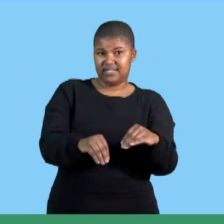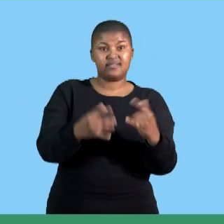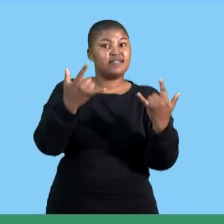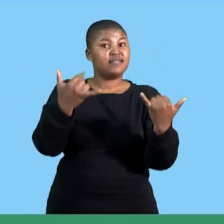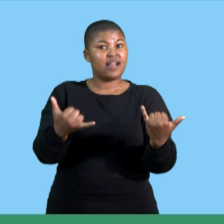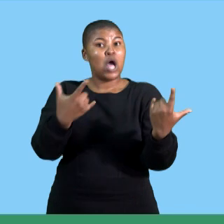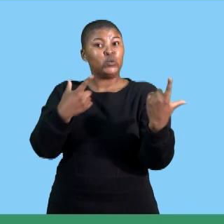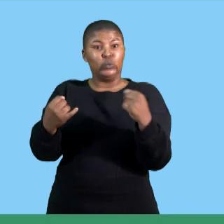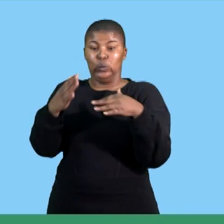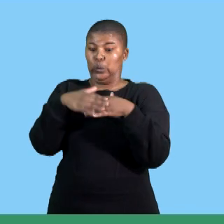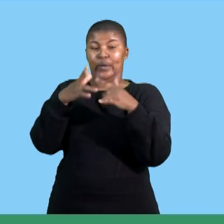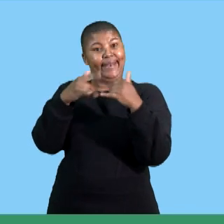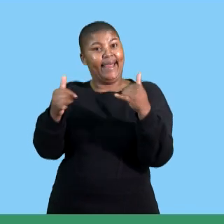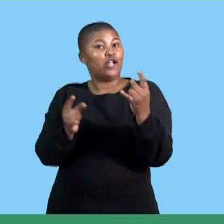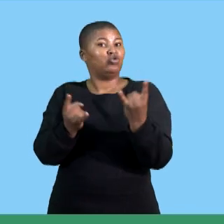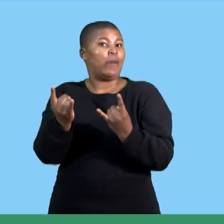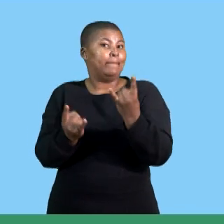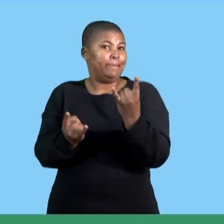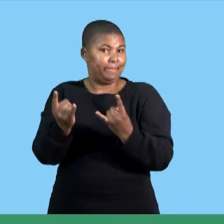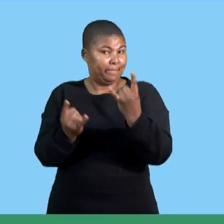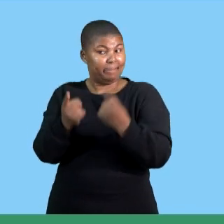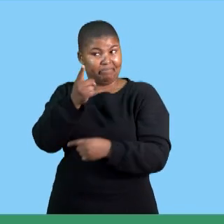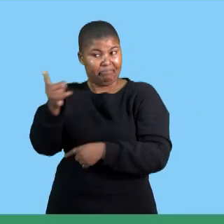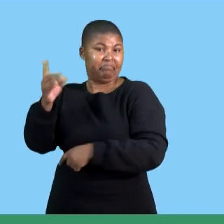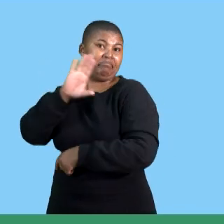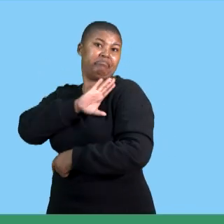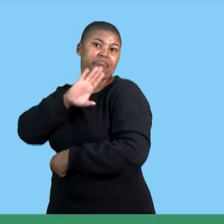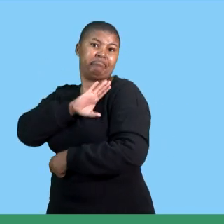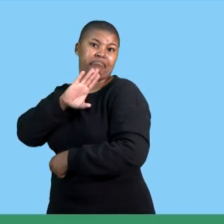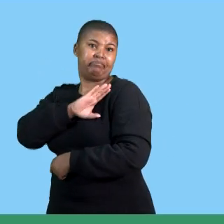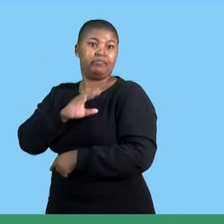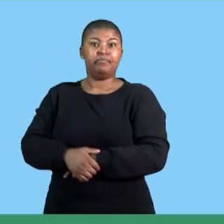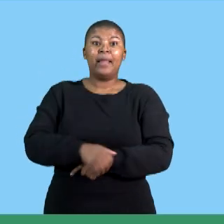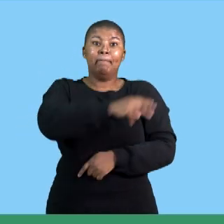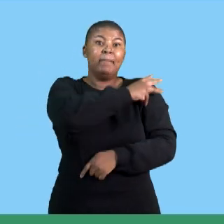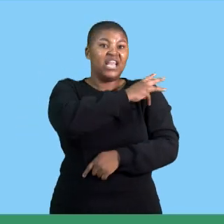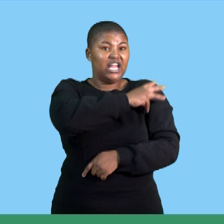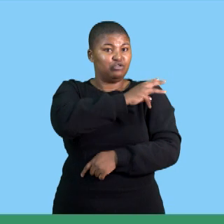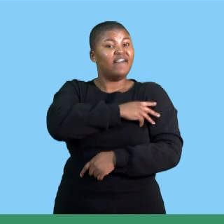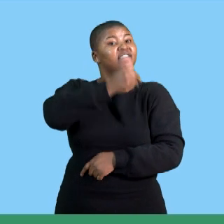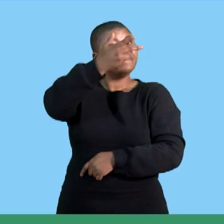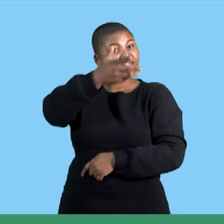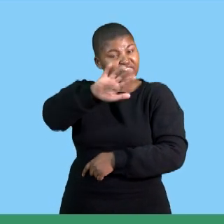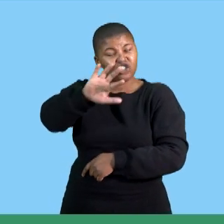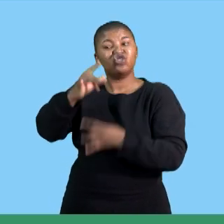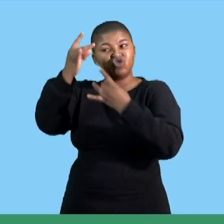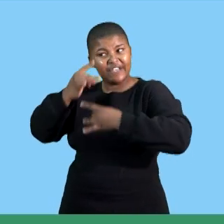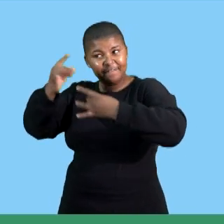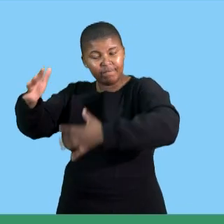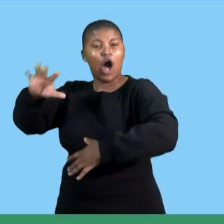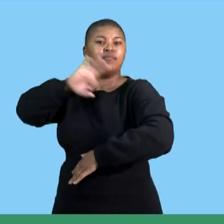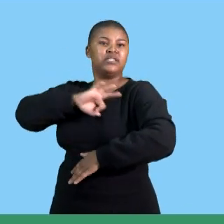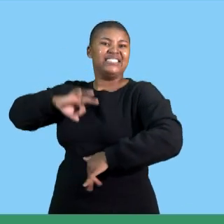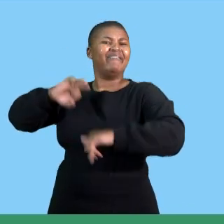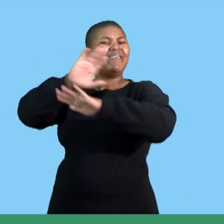their employees and ensured that they build on their trust. They ensured that they communicate